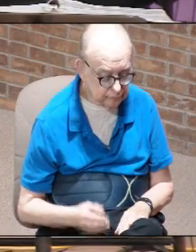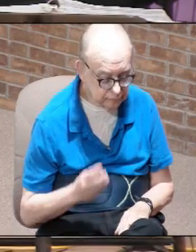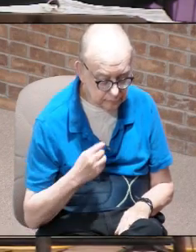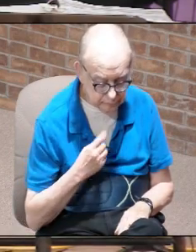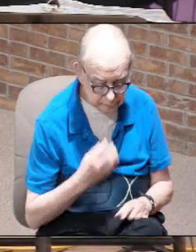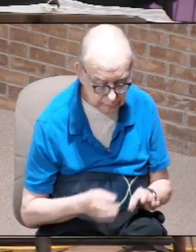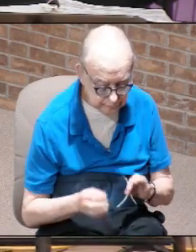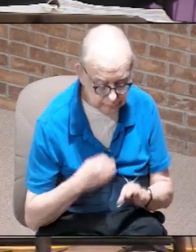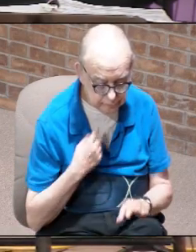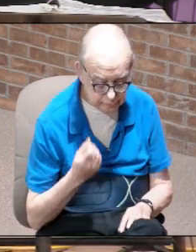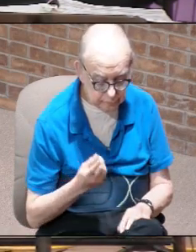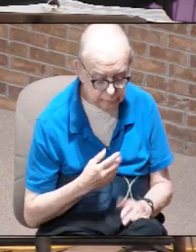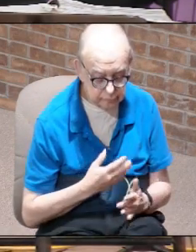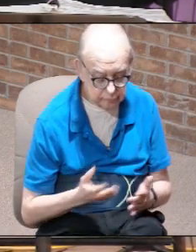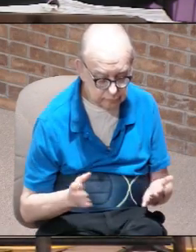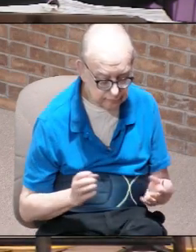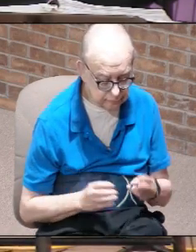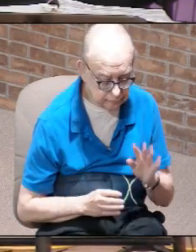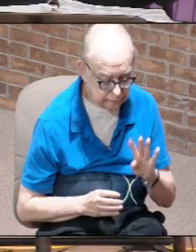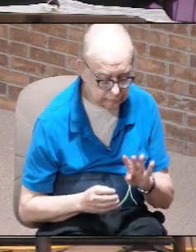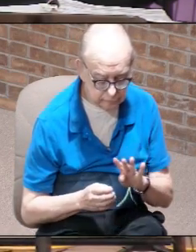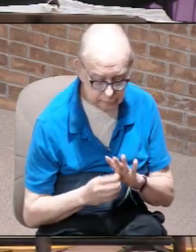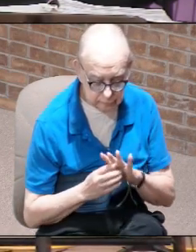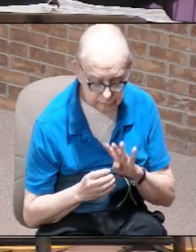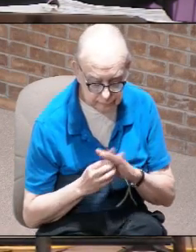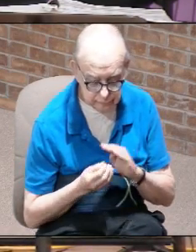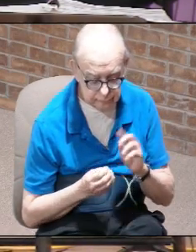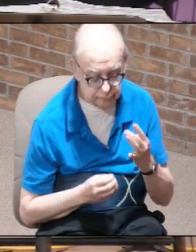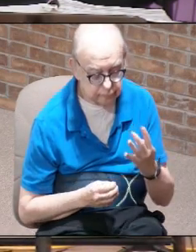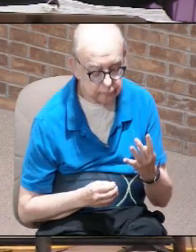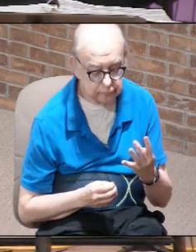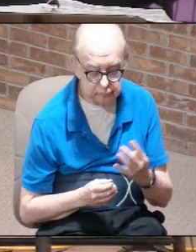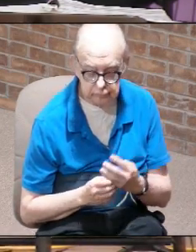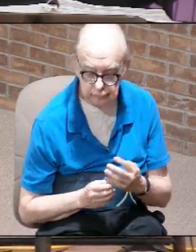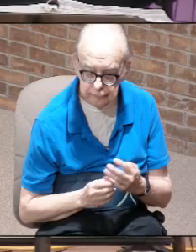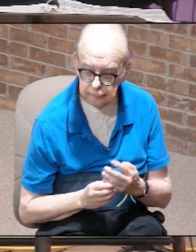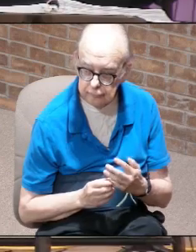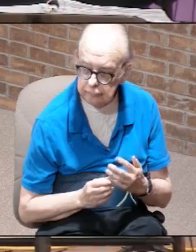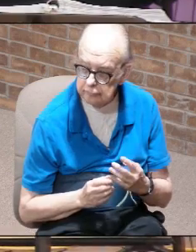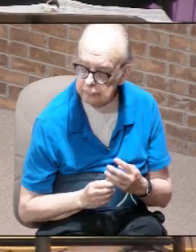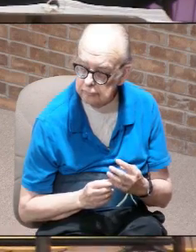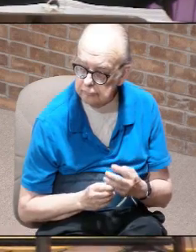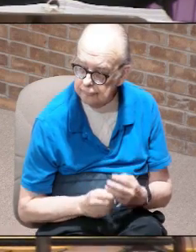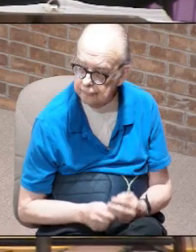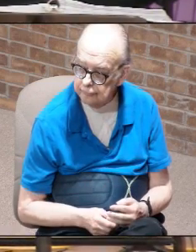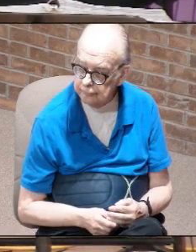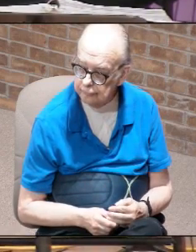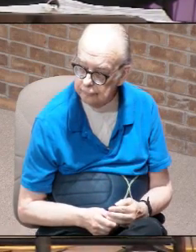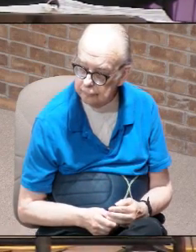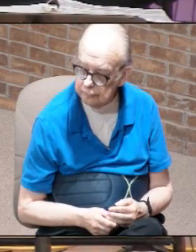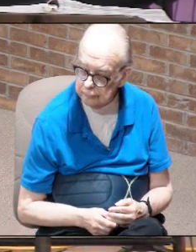us to understand these things. Number 4, okay? Let